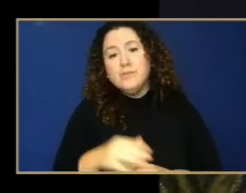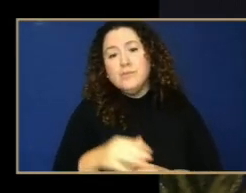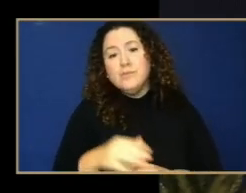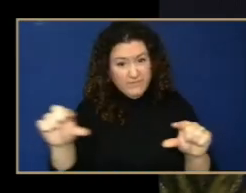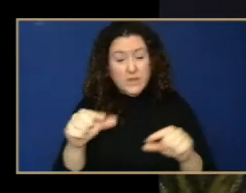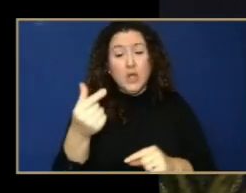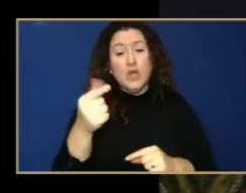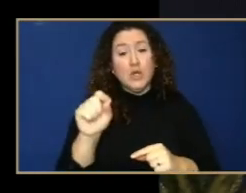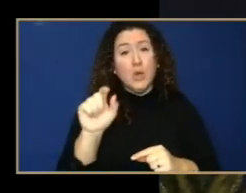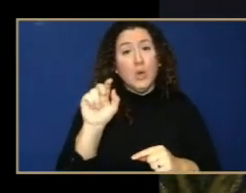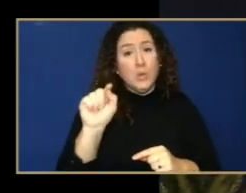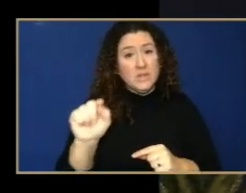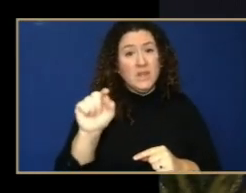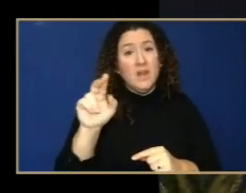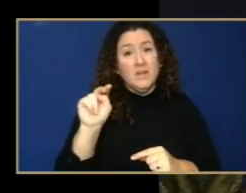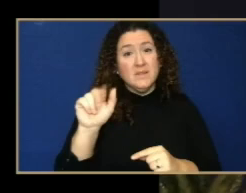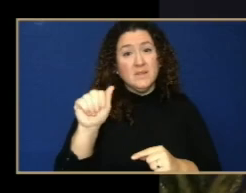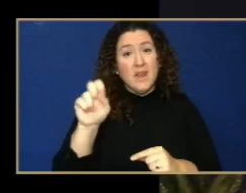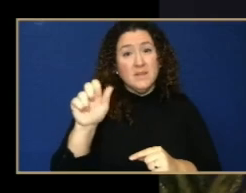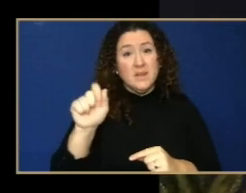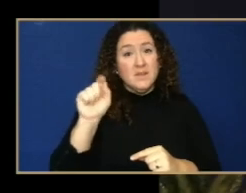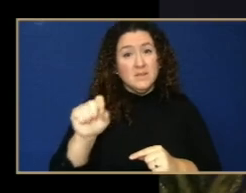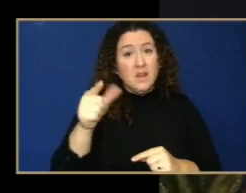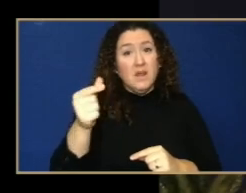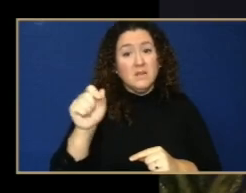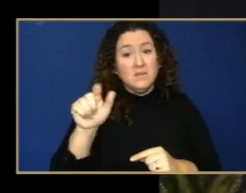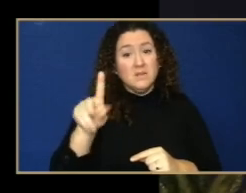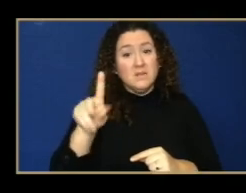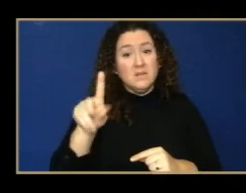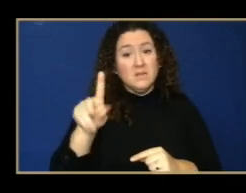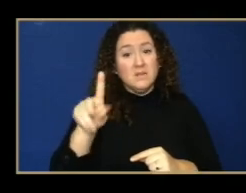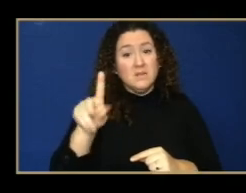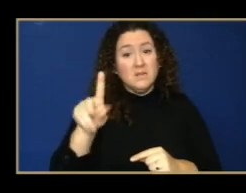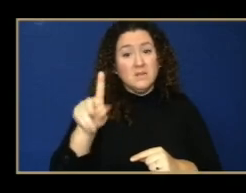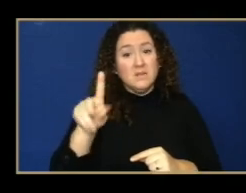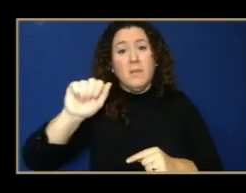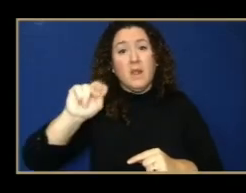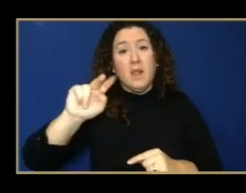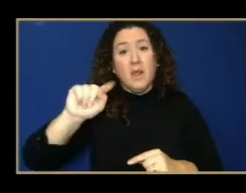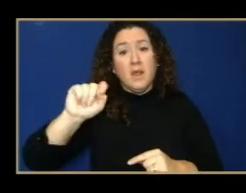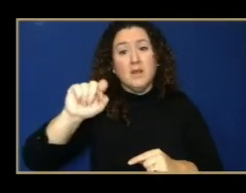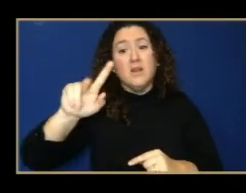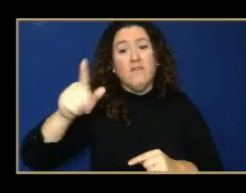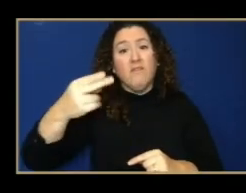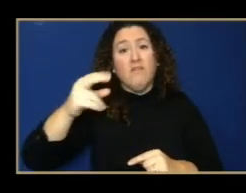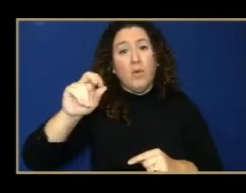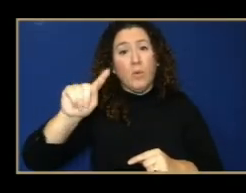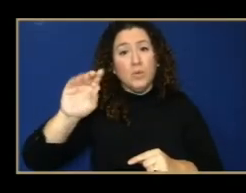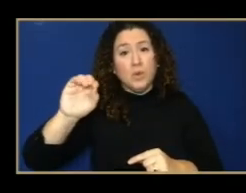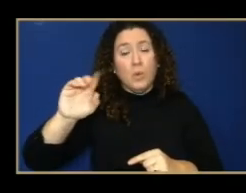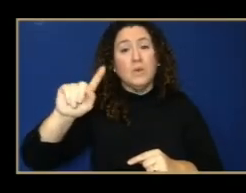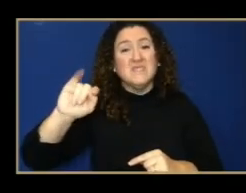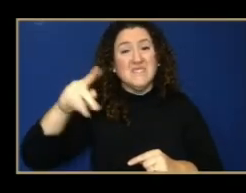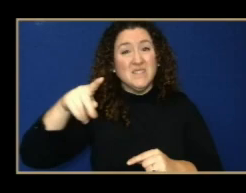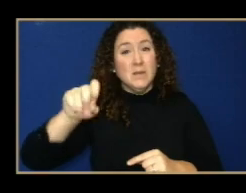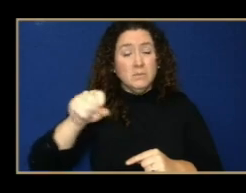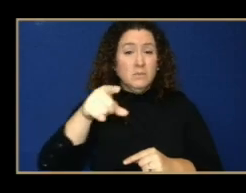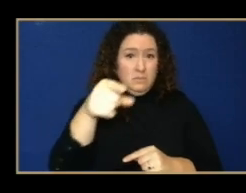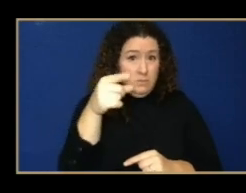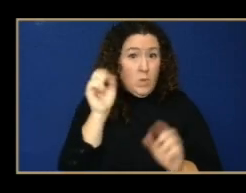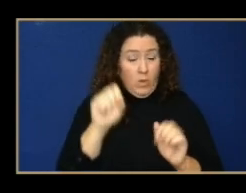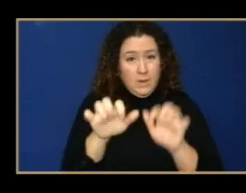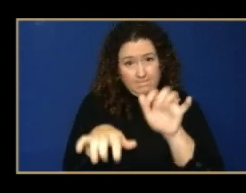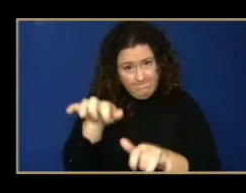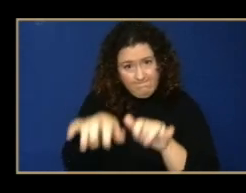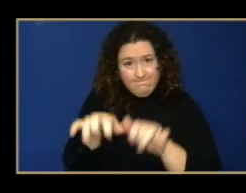go.nasa.gov/planet photo tips. And I hope that people will be able to look at those tips and take some great photos showing the solar system that we can see